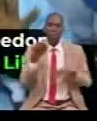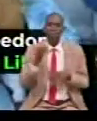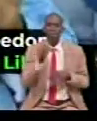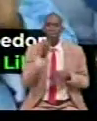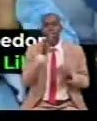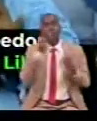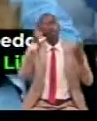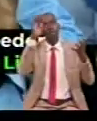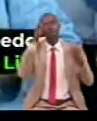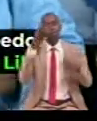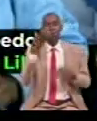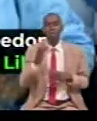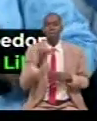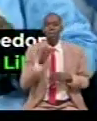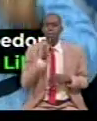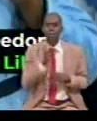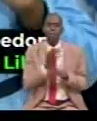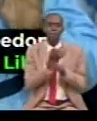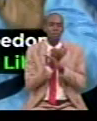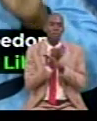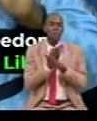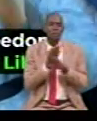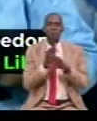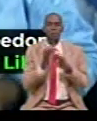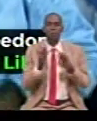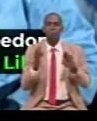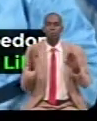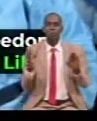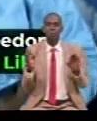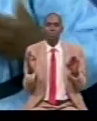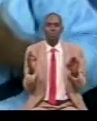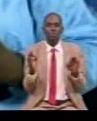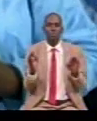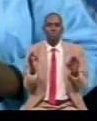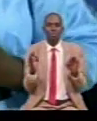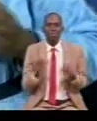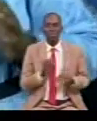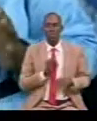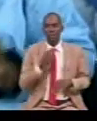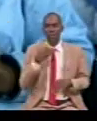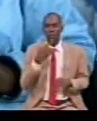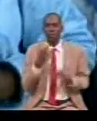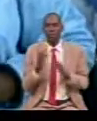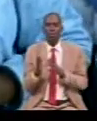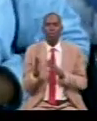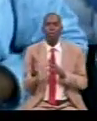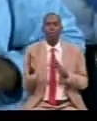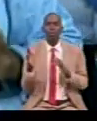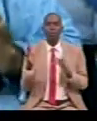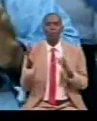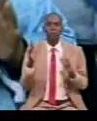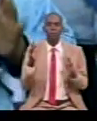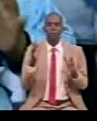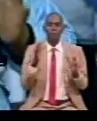declaring there is hope and there is freedom. I speak Jesus.